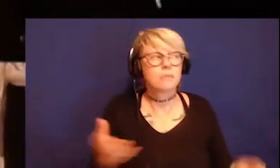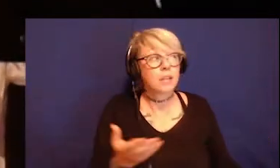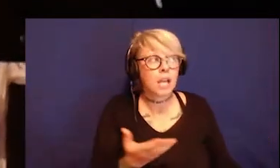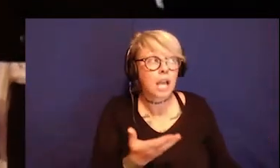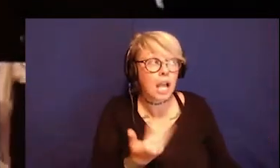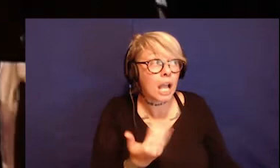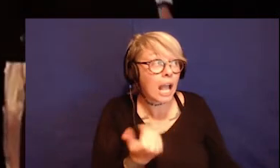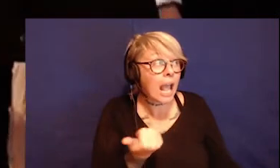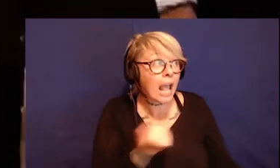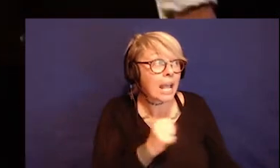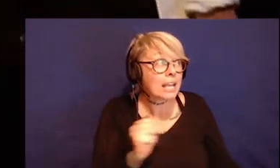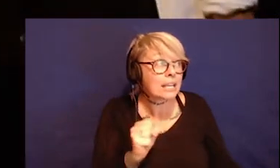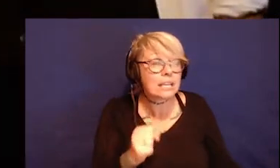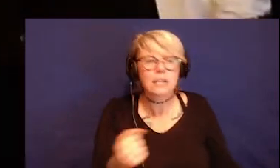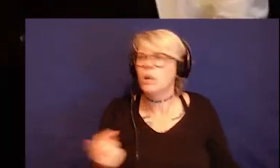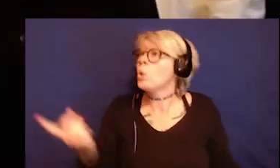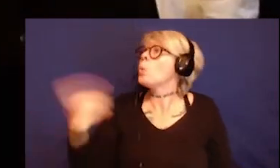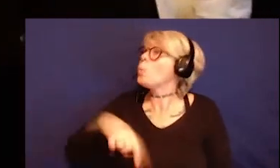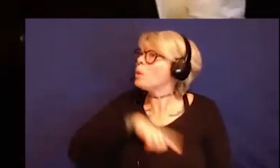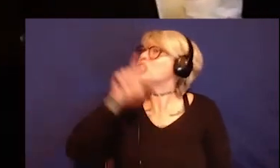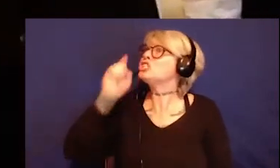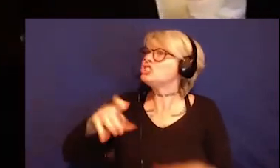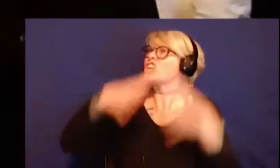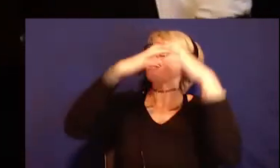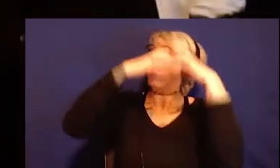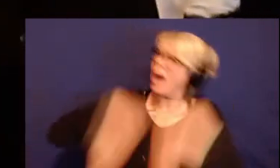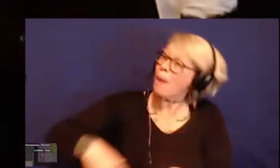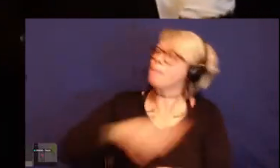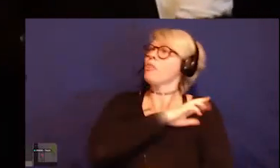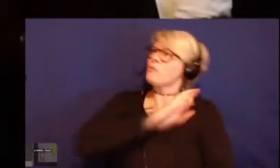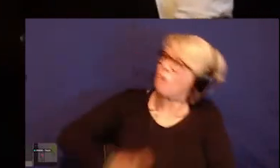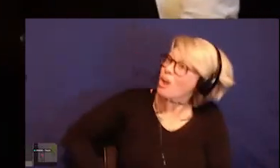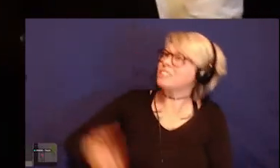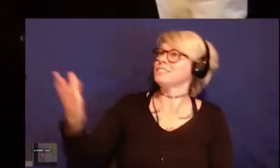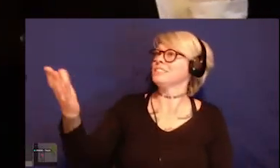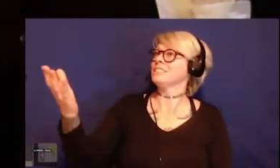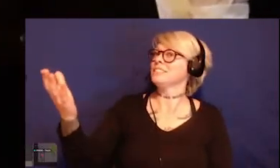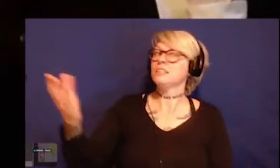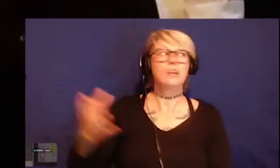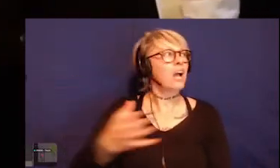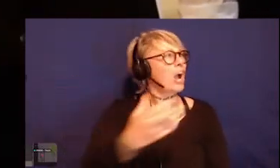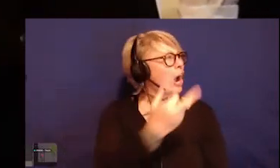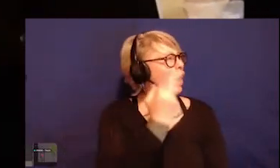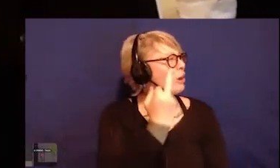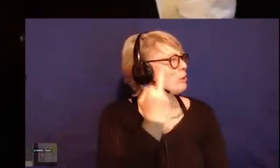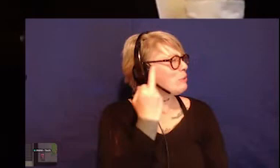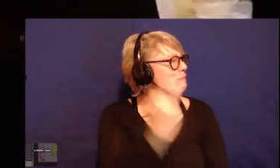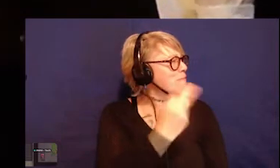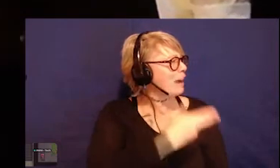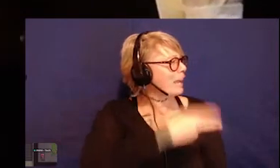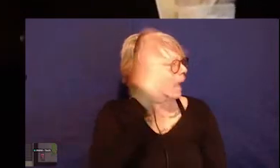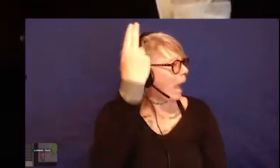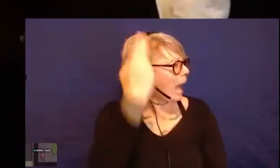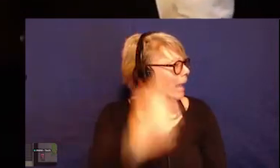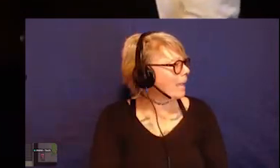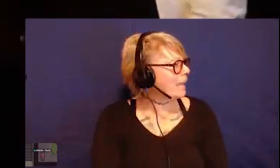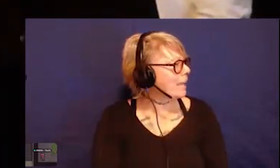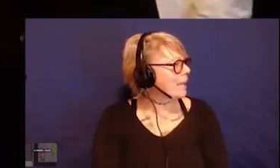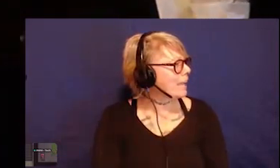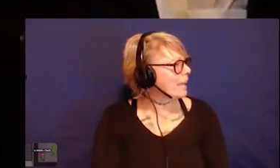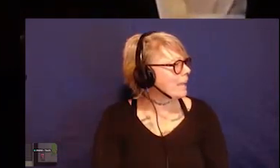is... We should support the abolition of the monarchy! Are you fucking high?